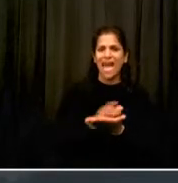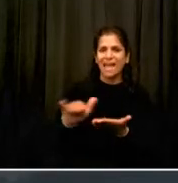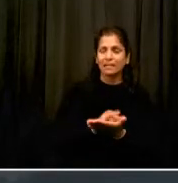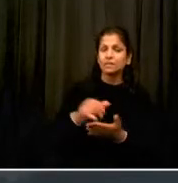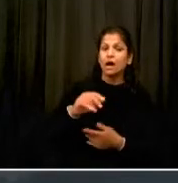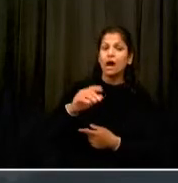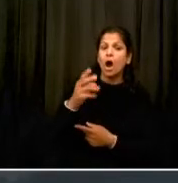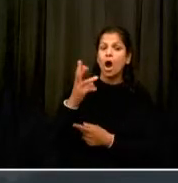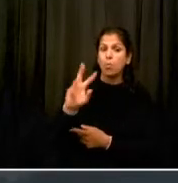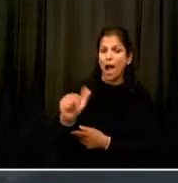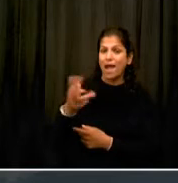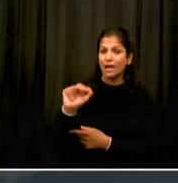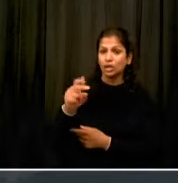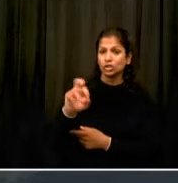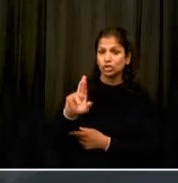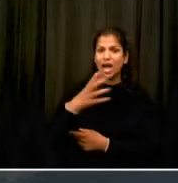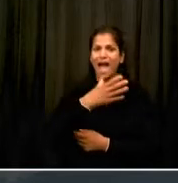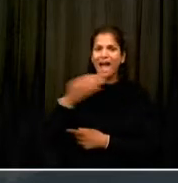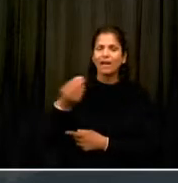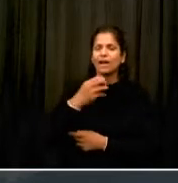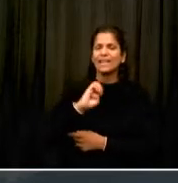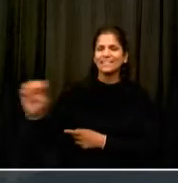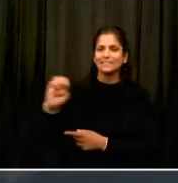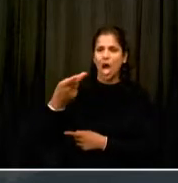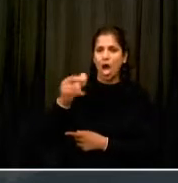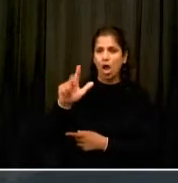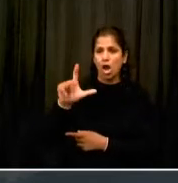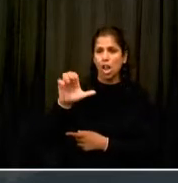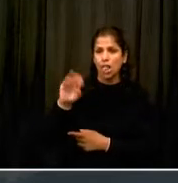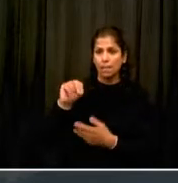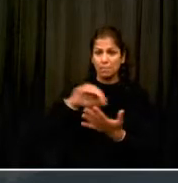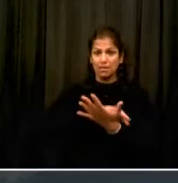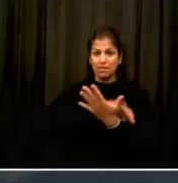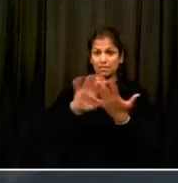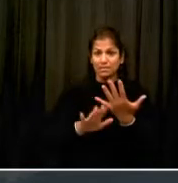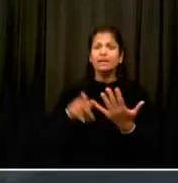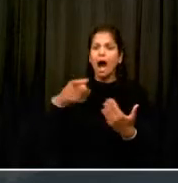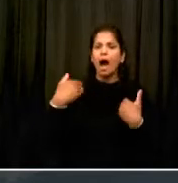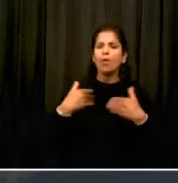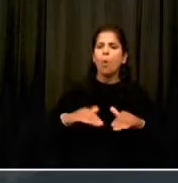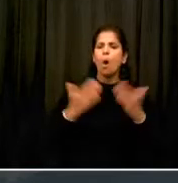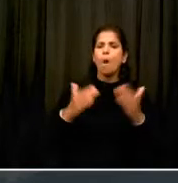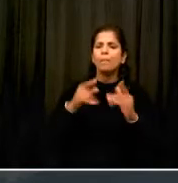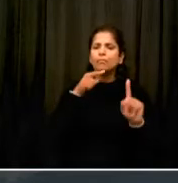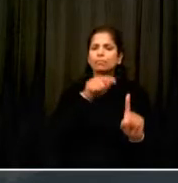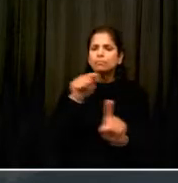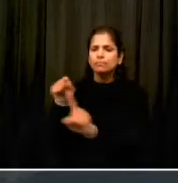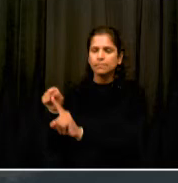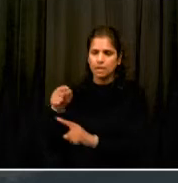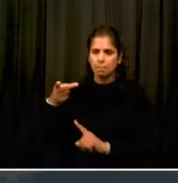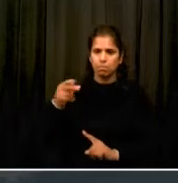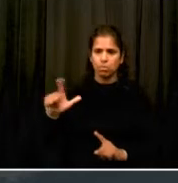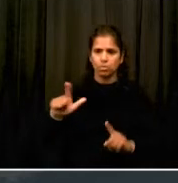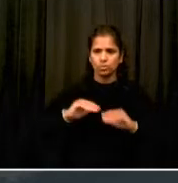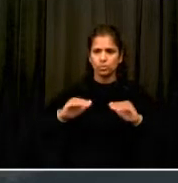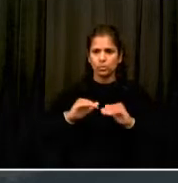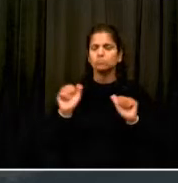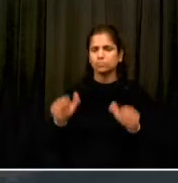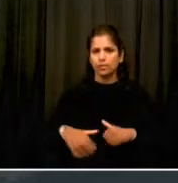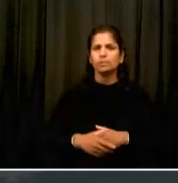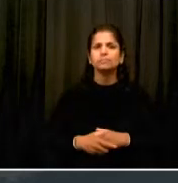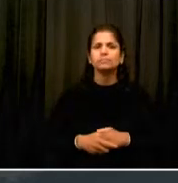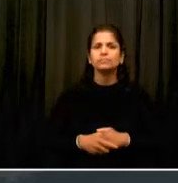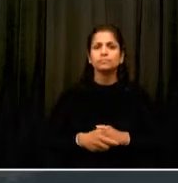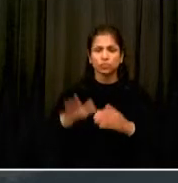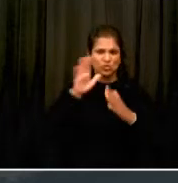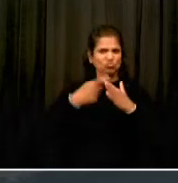week, next Friday, 7 more, and we'll be announcing those again in the course of next week. Look, we're going to be careful with them. There'll be rules, there'll be social